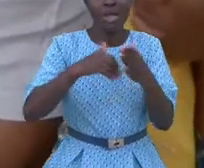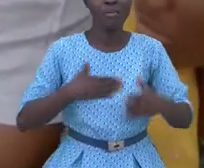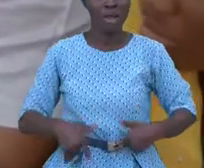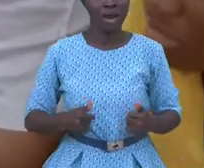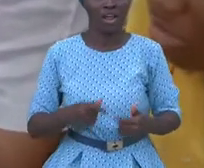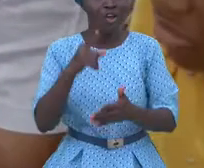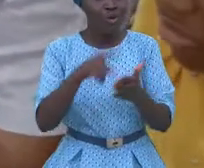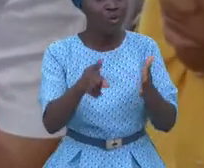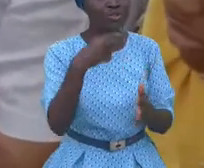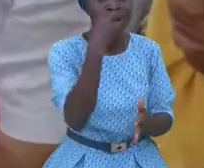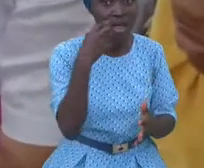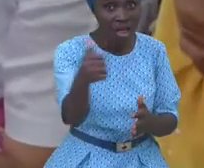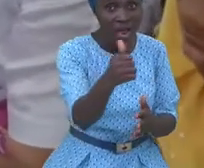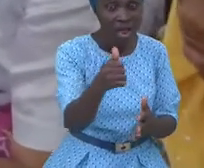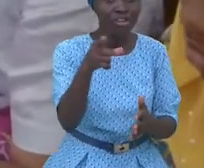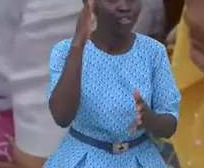you get.